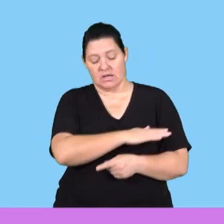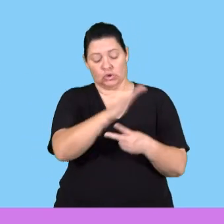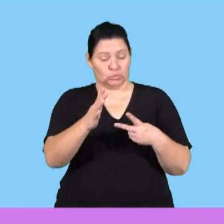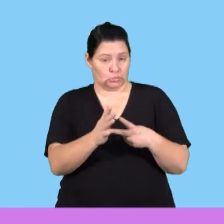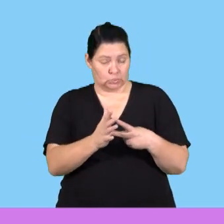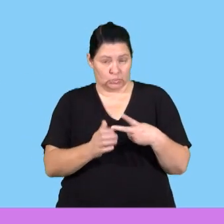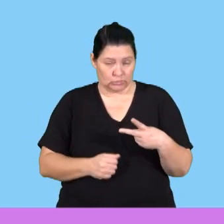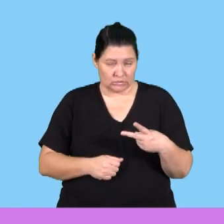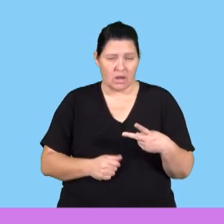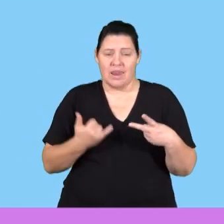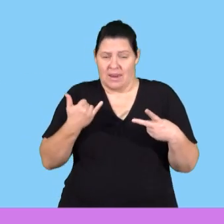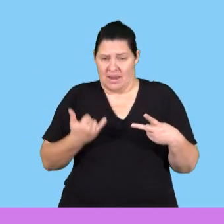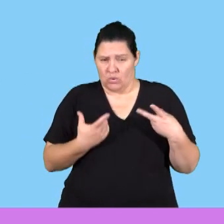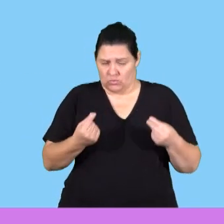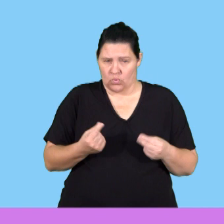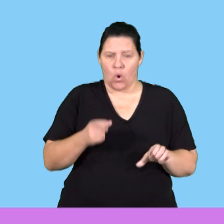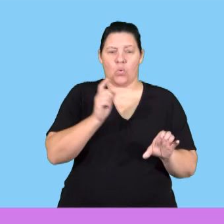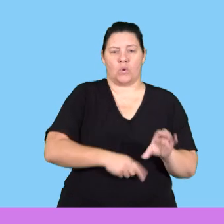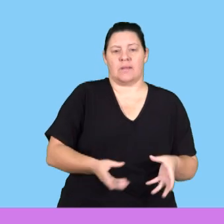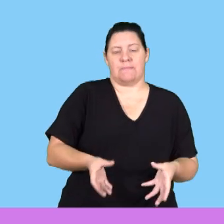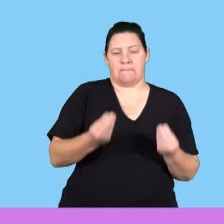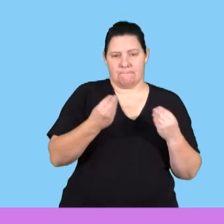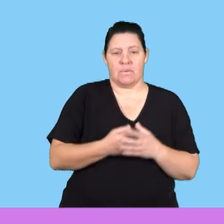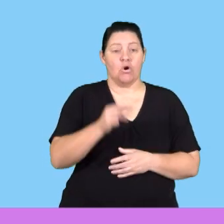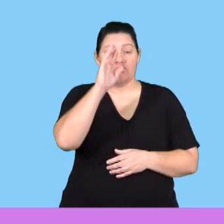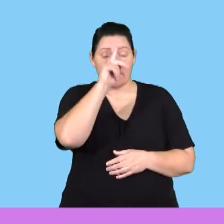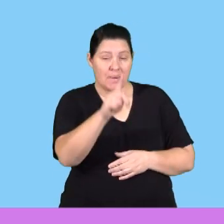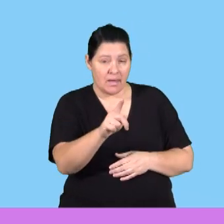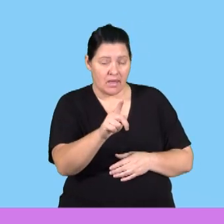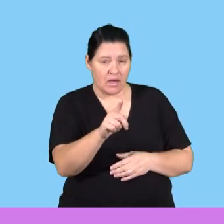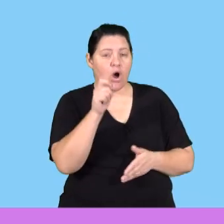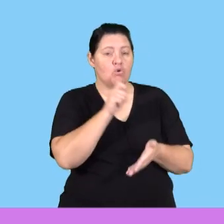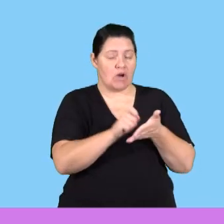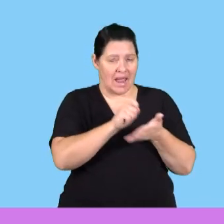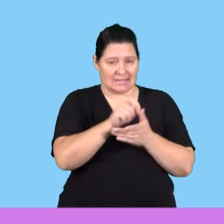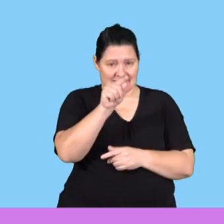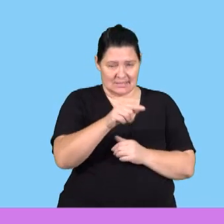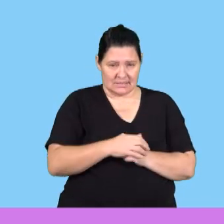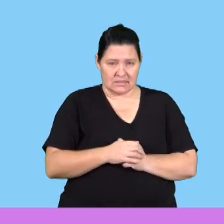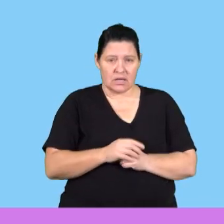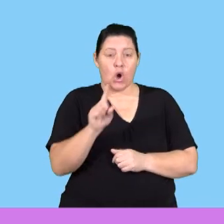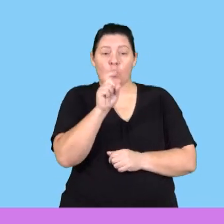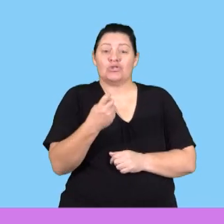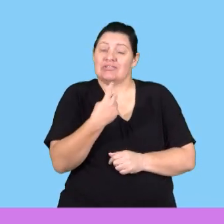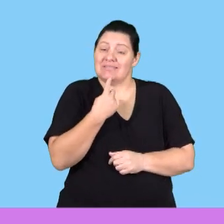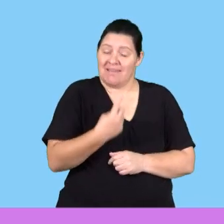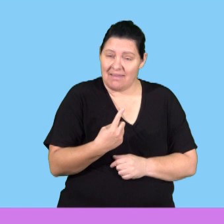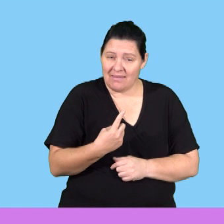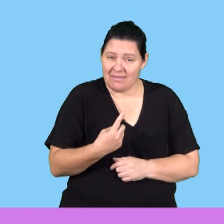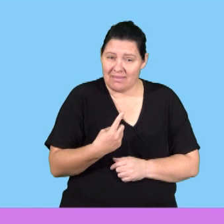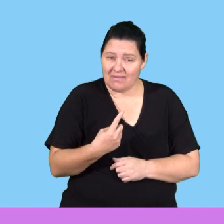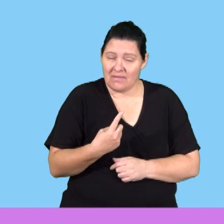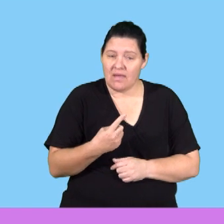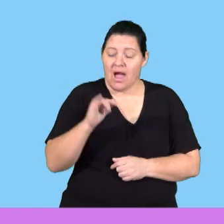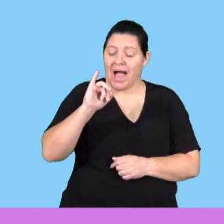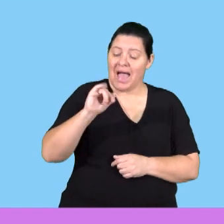ascending order. Step number 2, now I'm going to find my quartiles. Remember, and I'm going to write this down here. The question